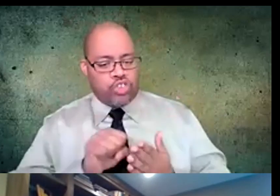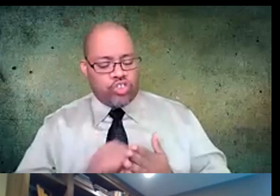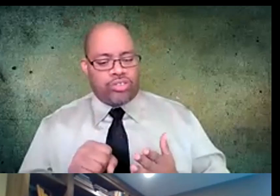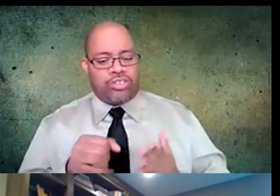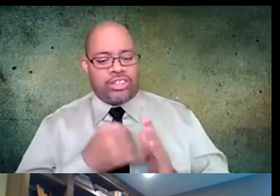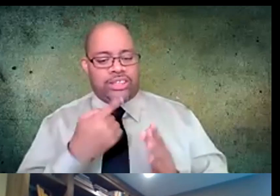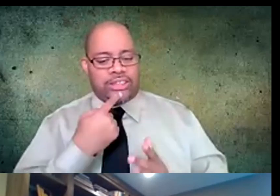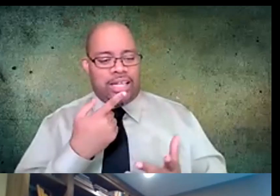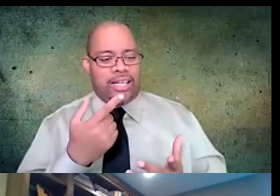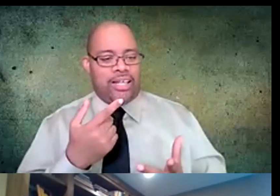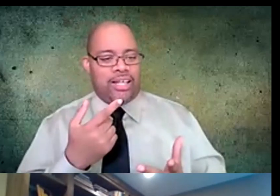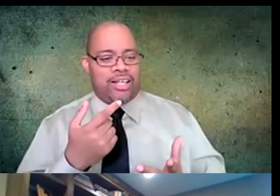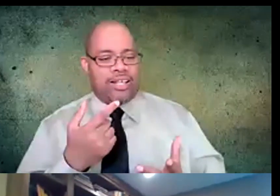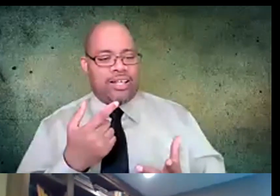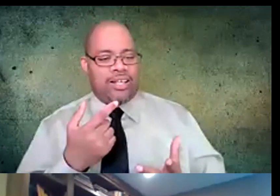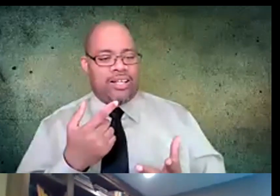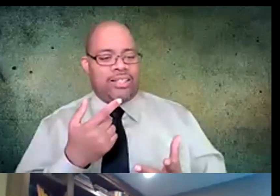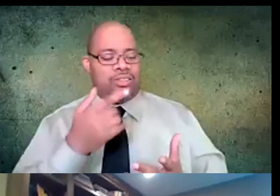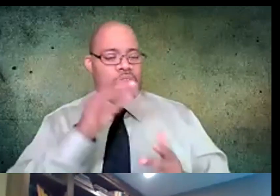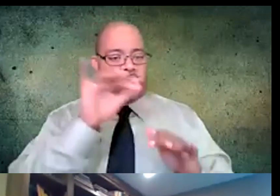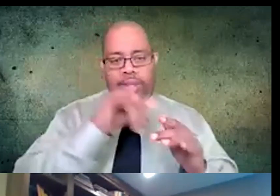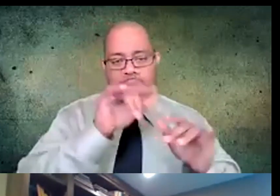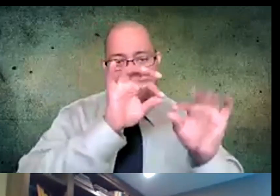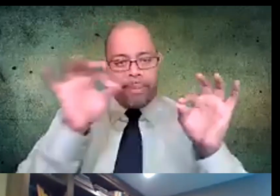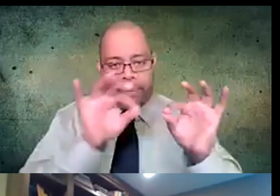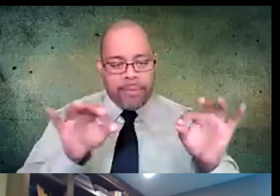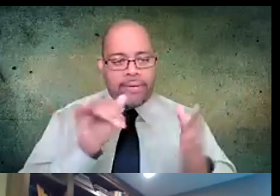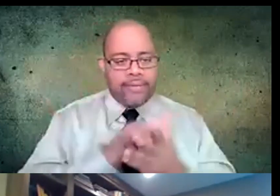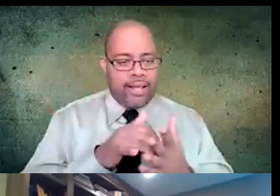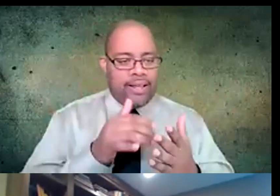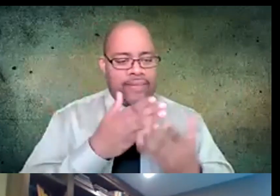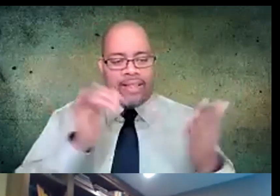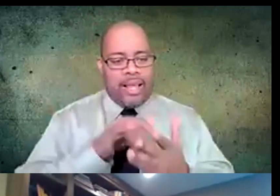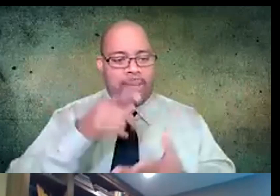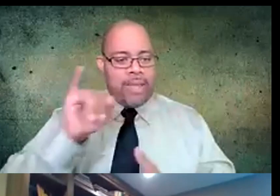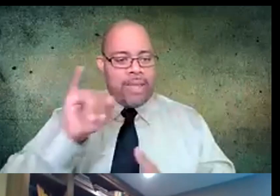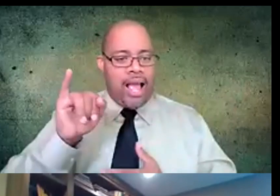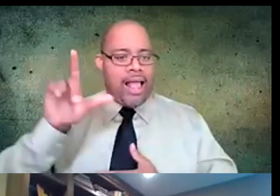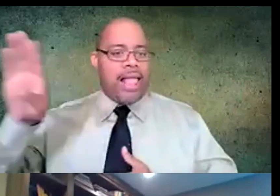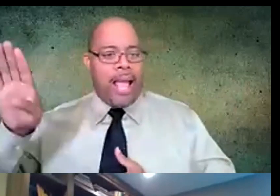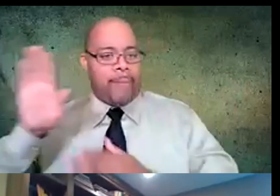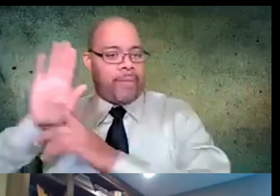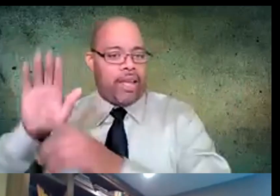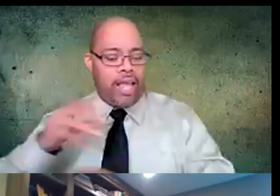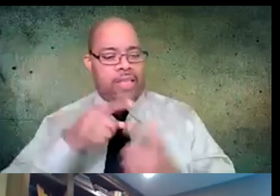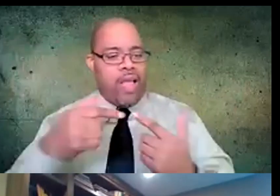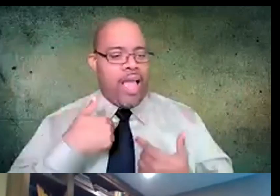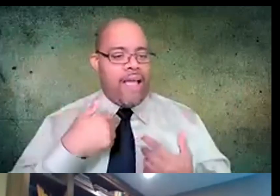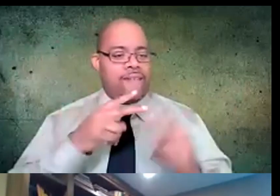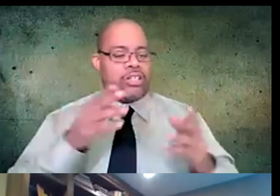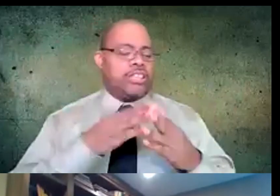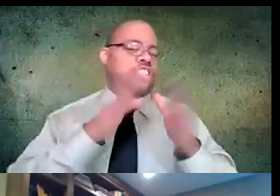say doing you know, XYZ in this PI's lab. And then you have a very